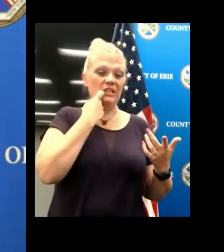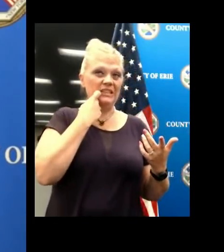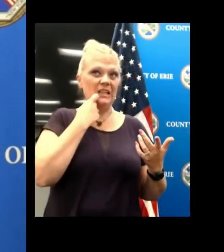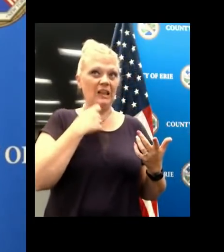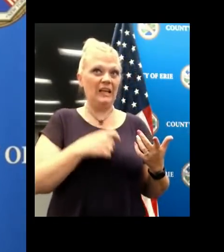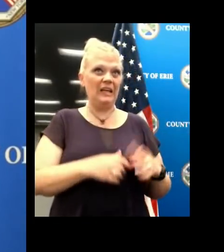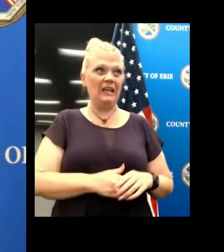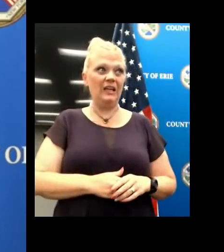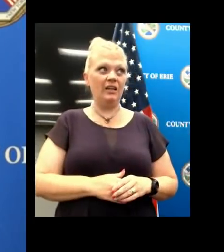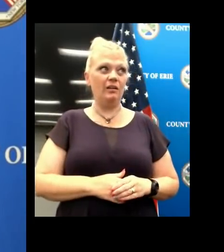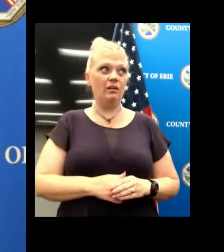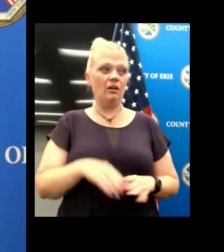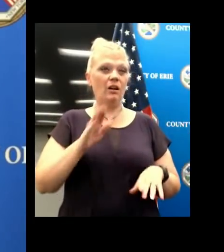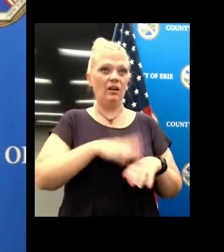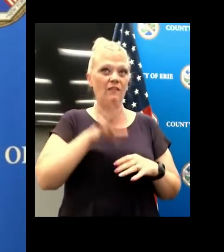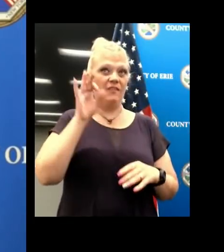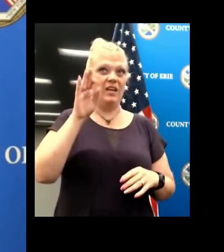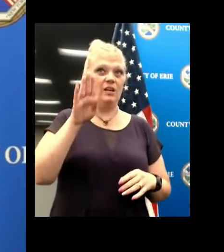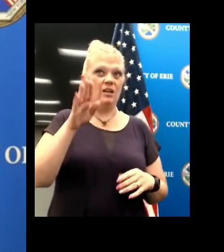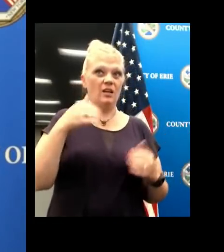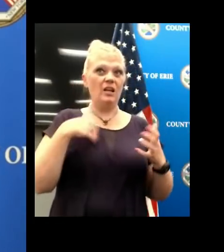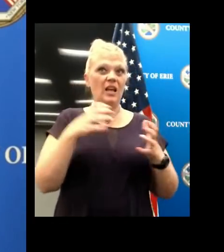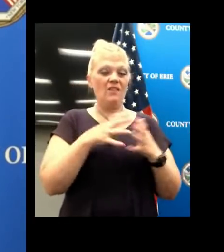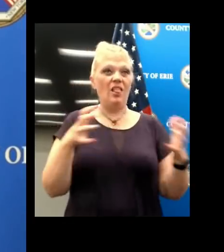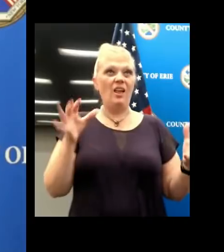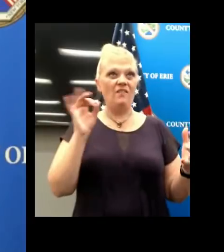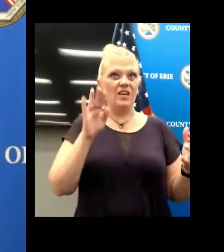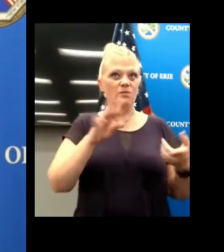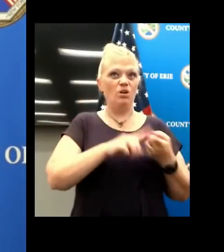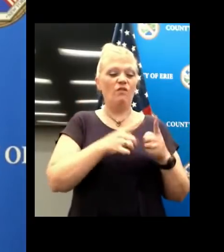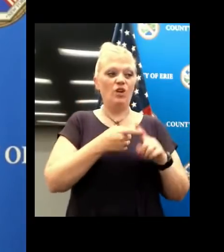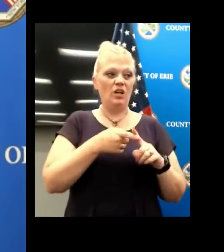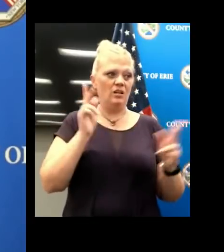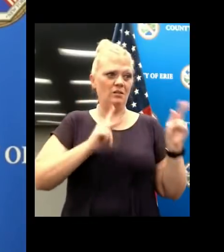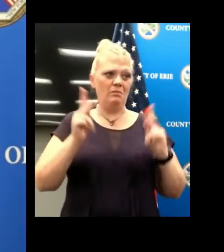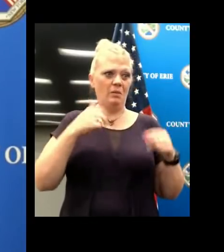on Facebook, I've got a lot of Facebook friends, including people